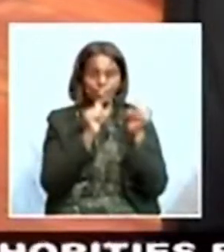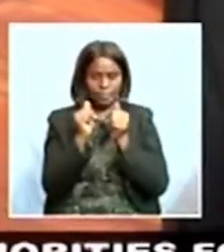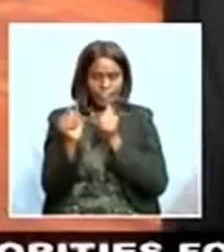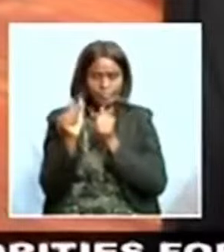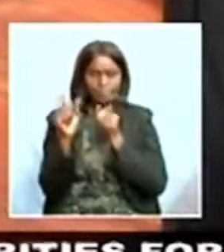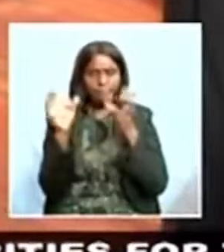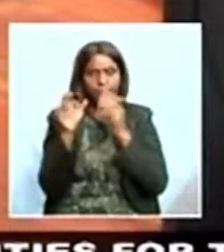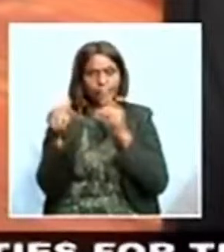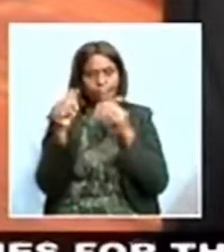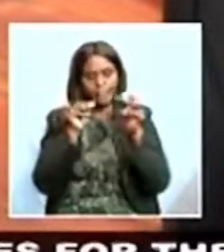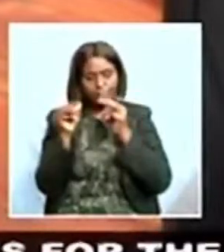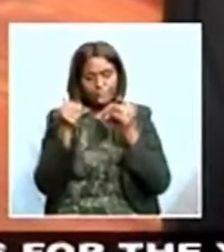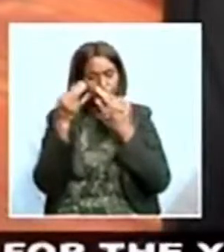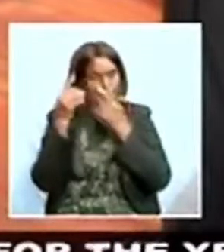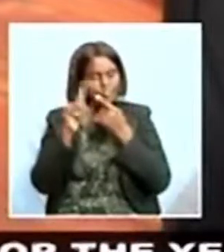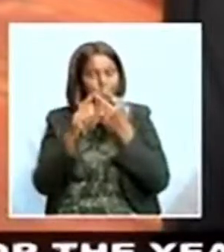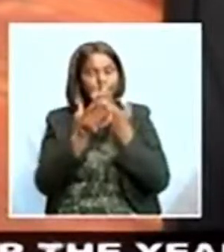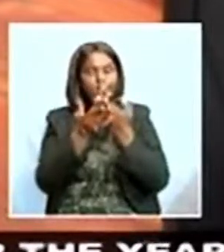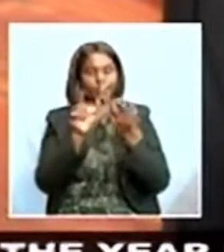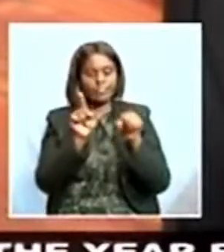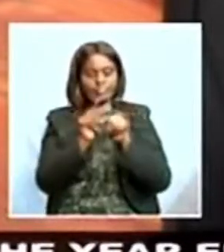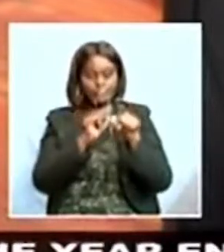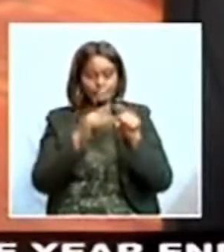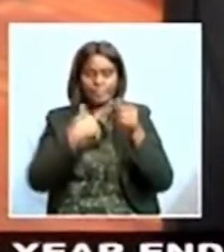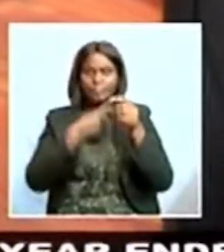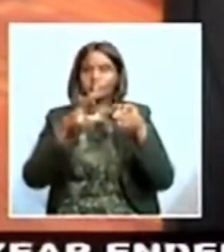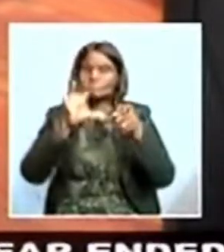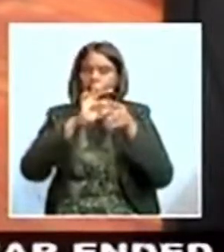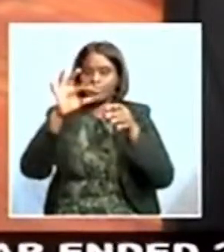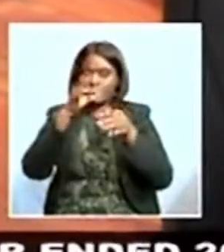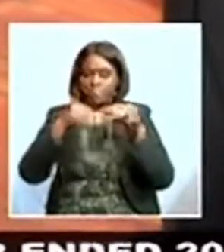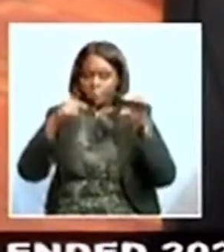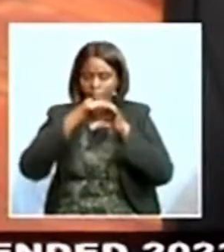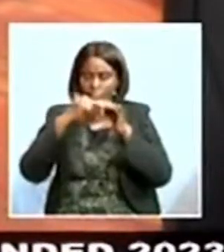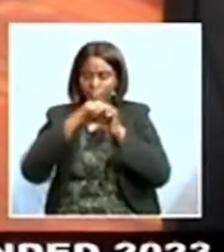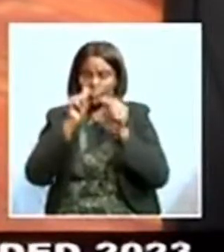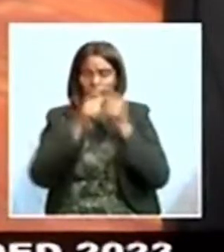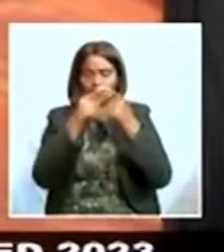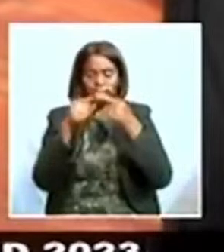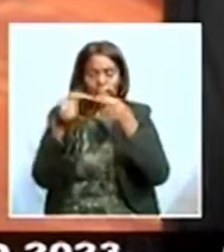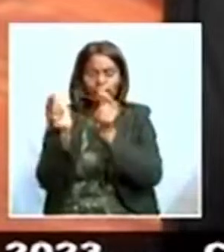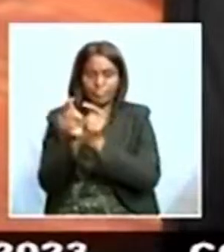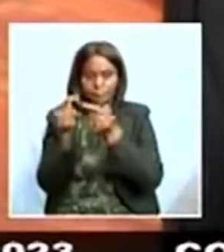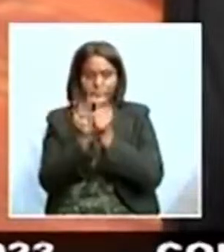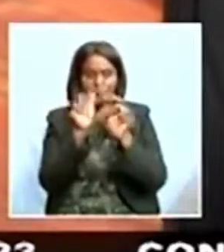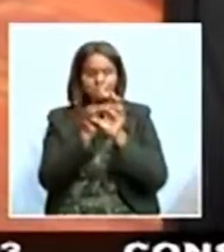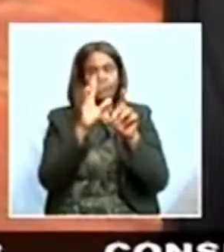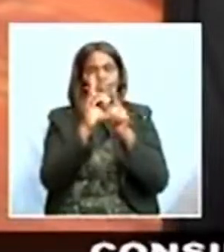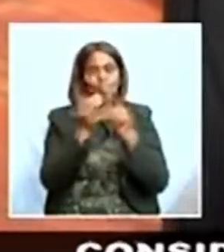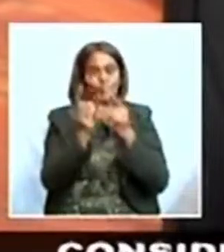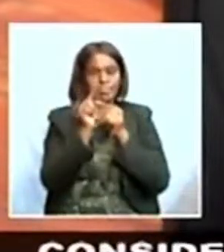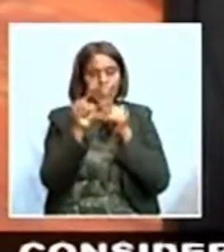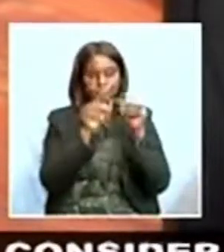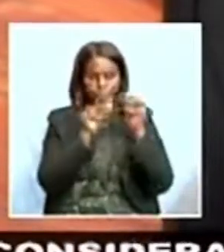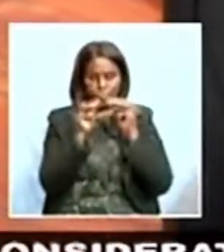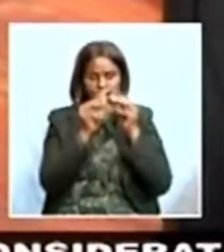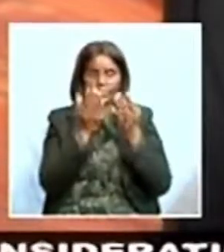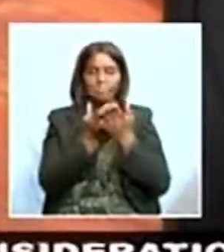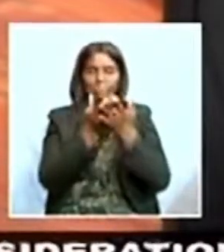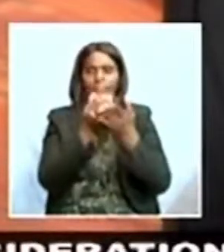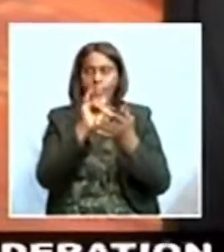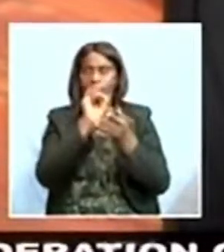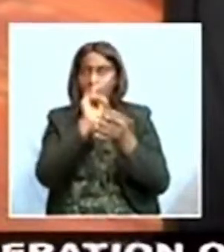taken, the council management wishes to submit that it conducted stakeholder engagement with various stakeholders in the district. Management further submits